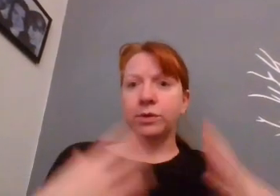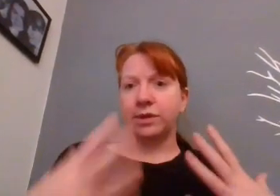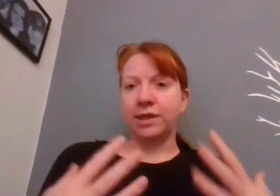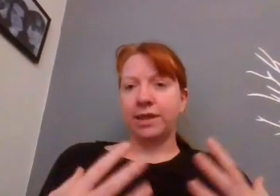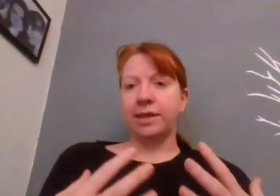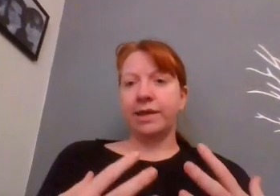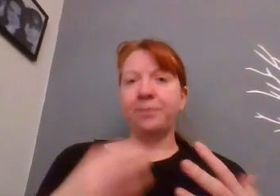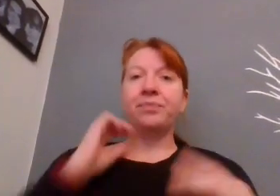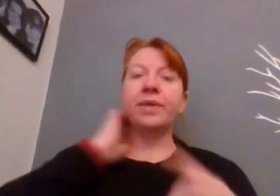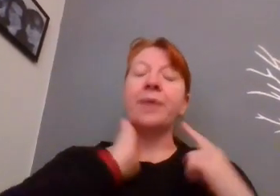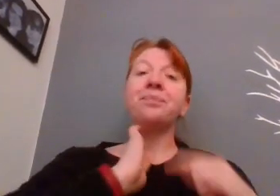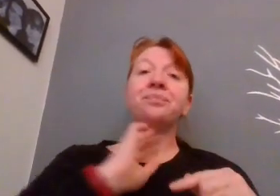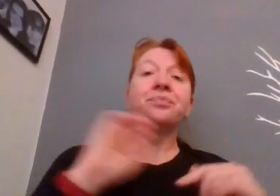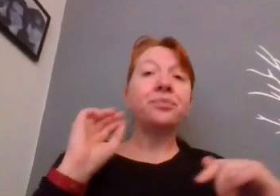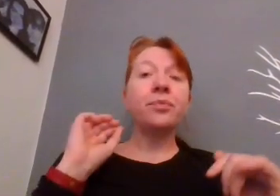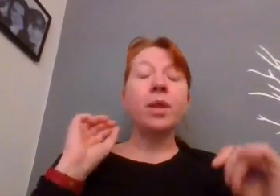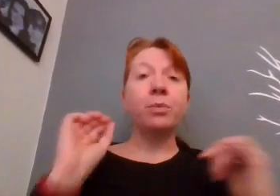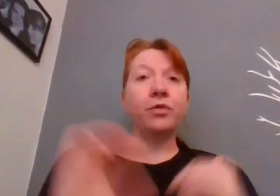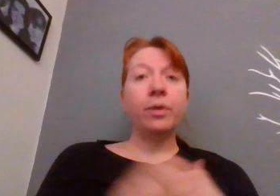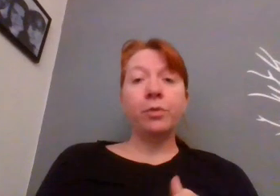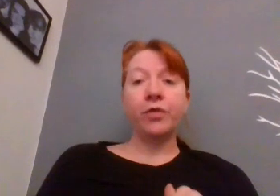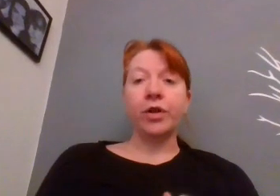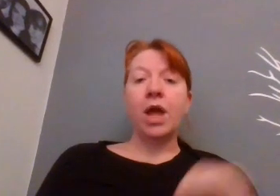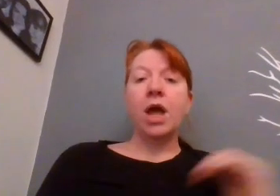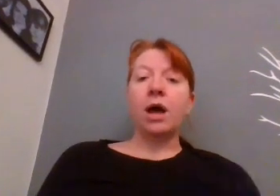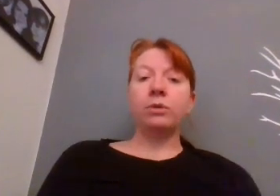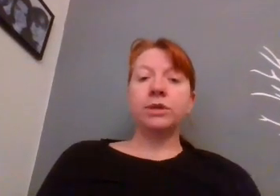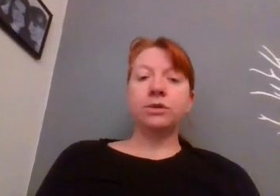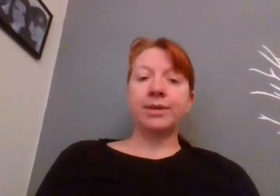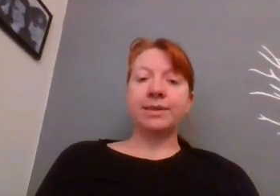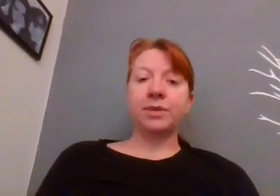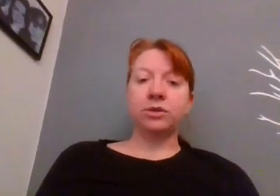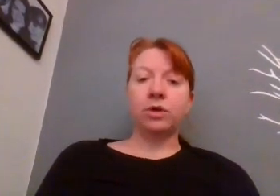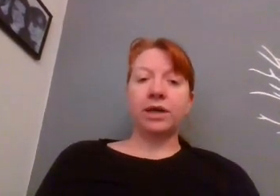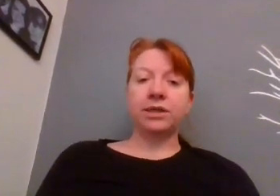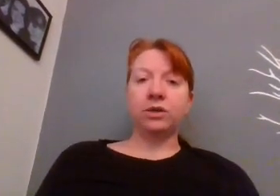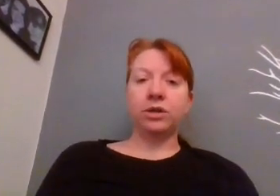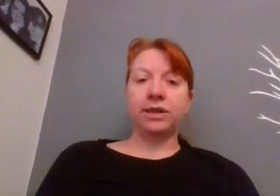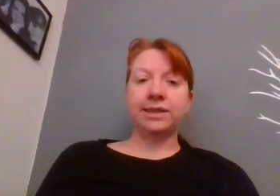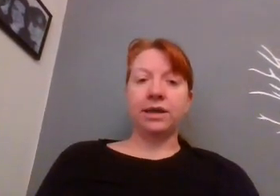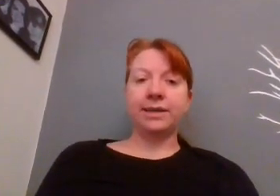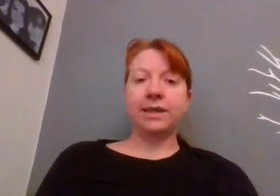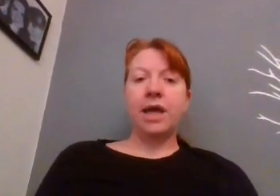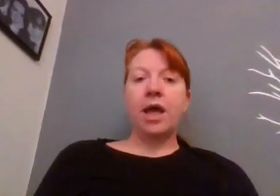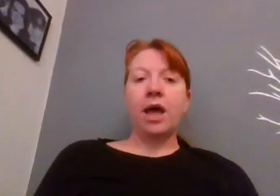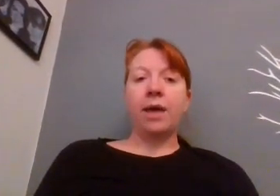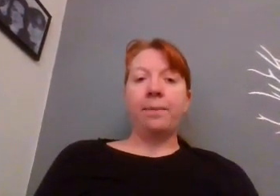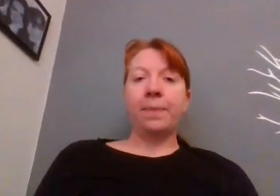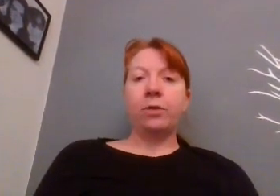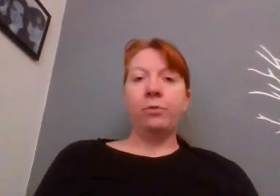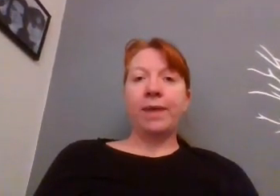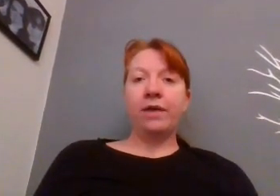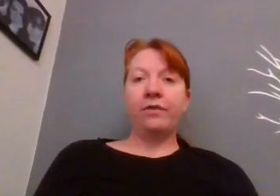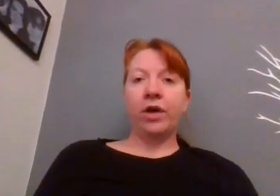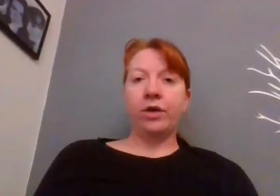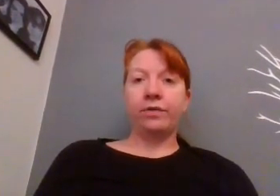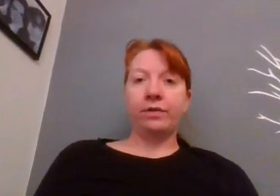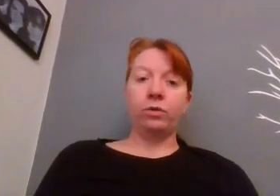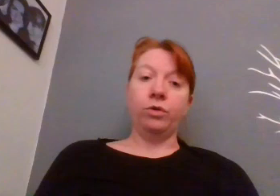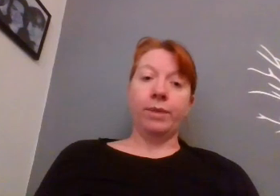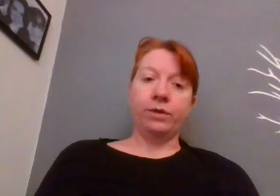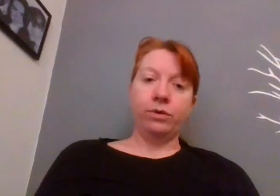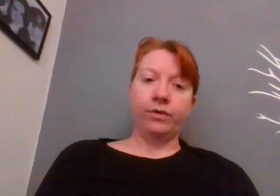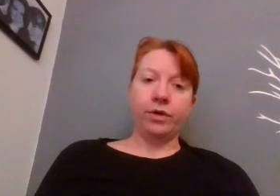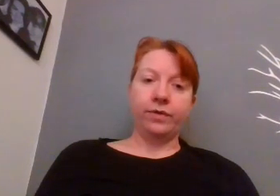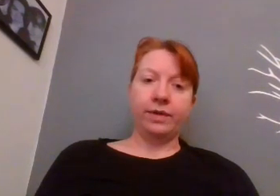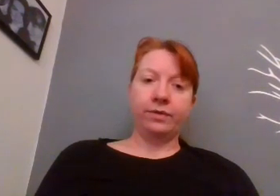important for all sorts of things like that. Now, before I move on, I want to talk about something that's not actually on these slides. You may have heard of